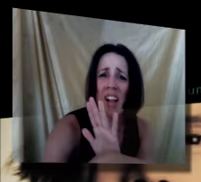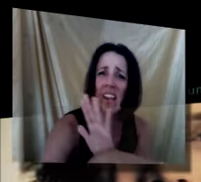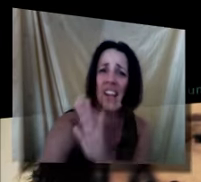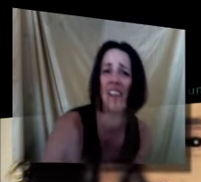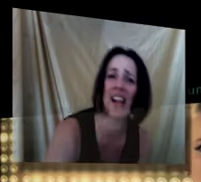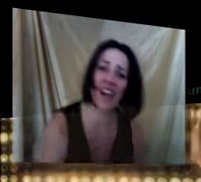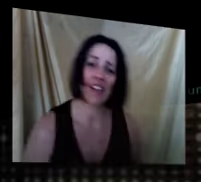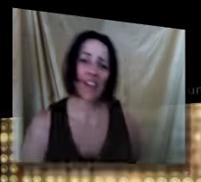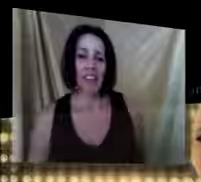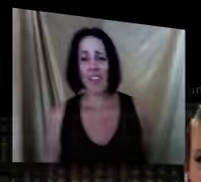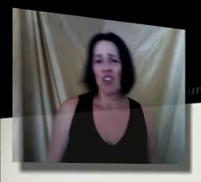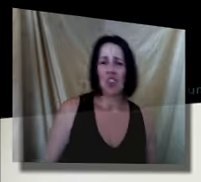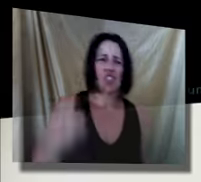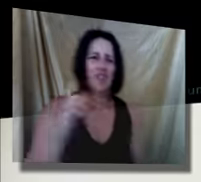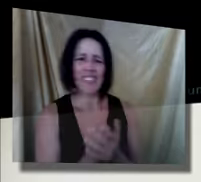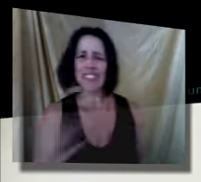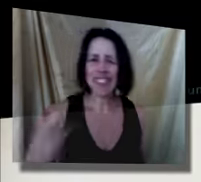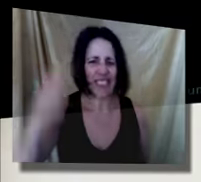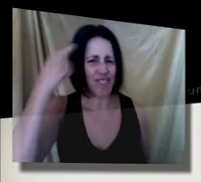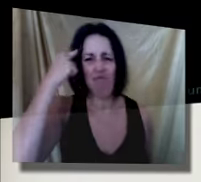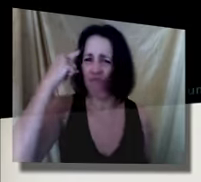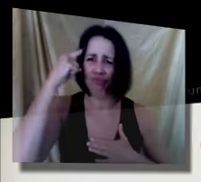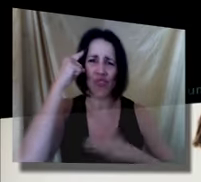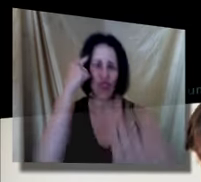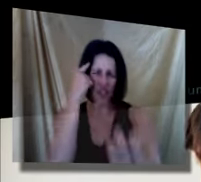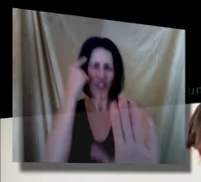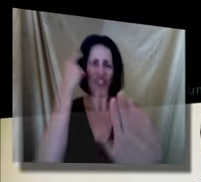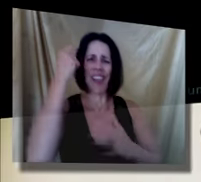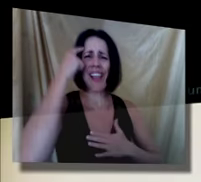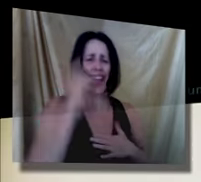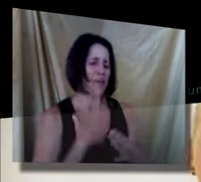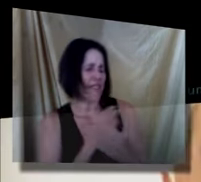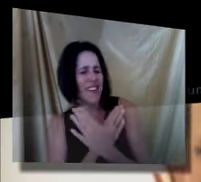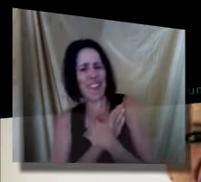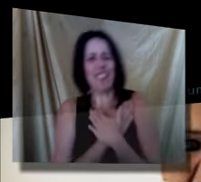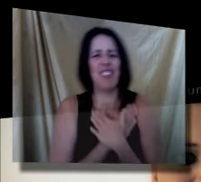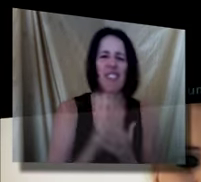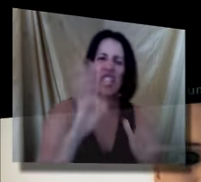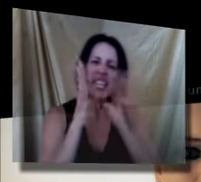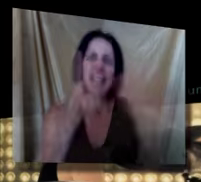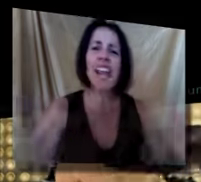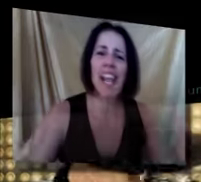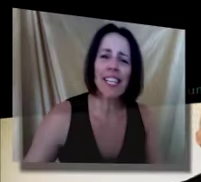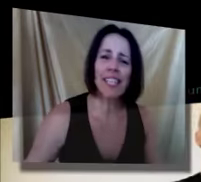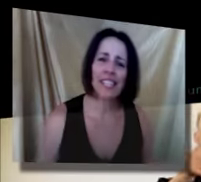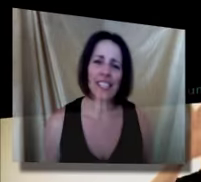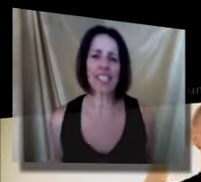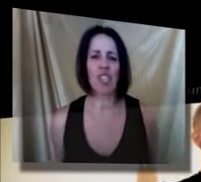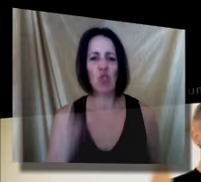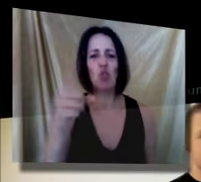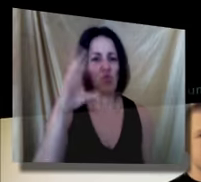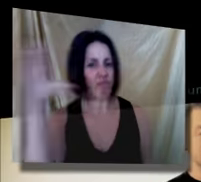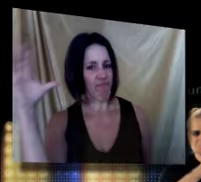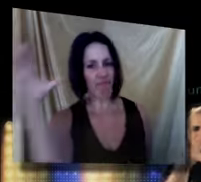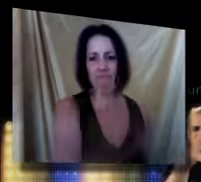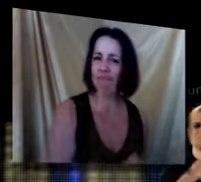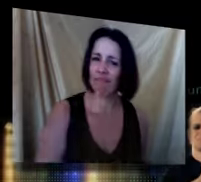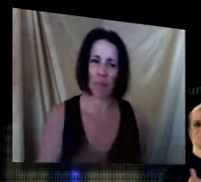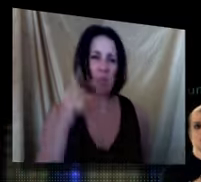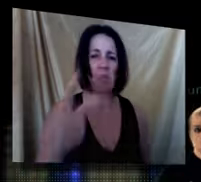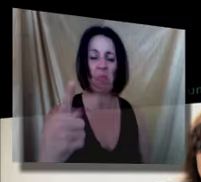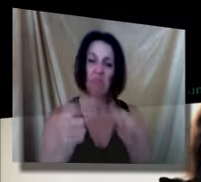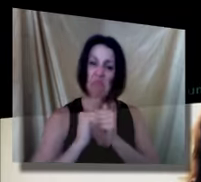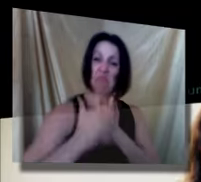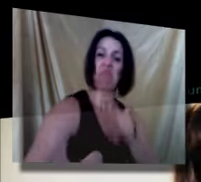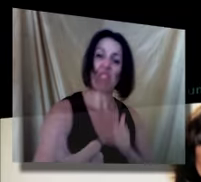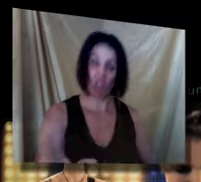on my knees. And all the twists in my head, your head, my love, your hate. And I don't know if you like that, but